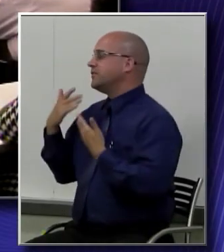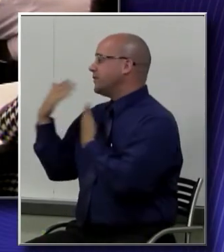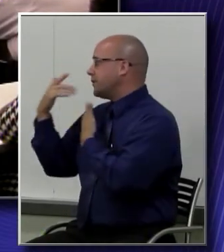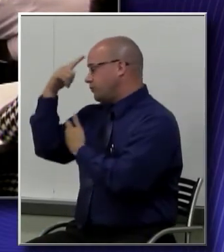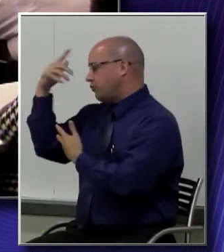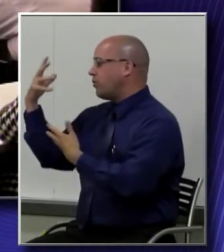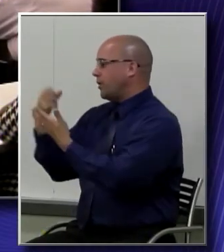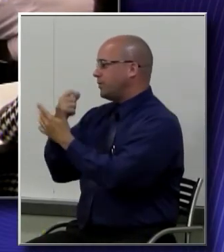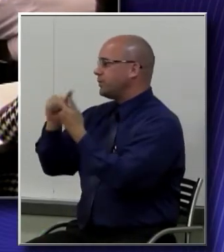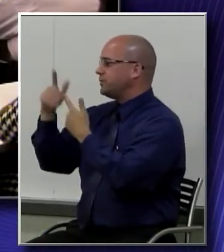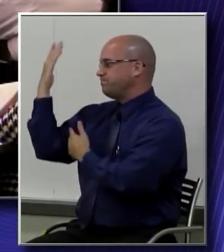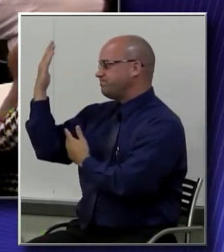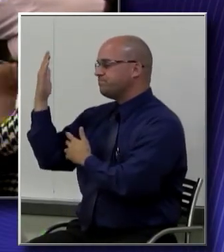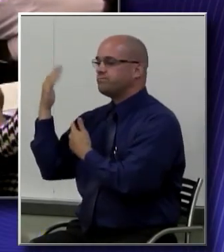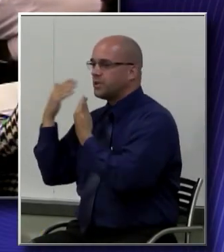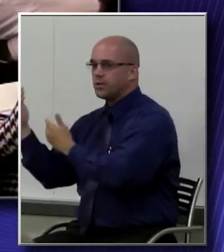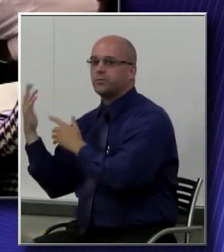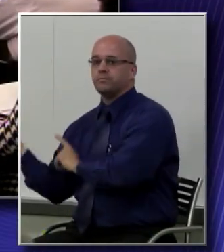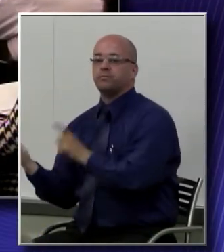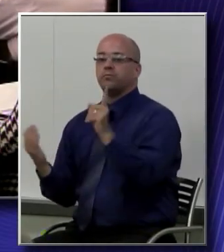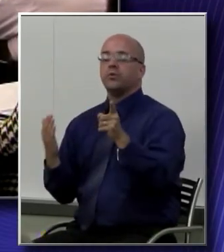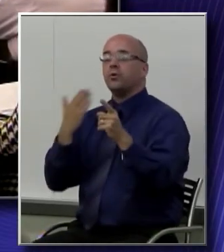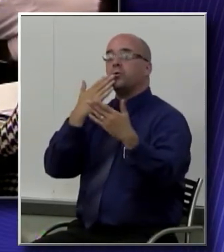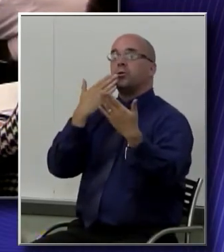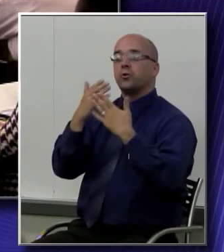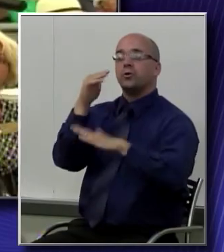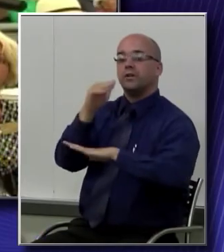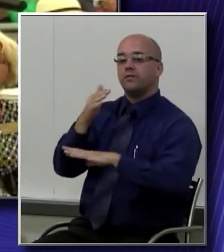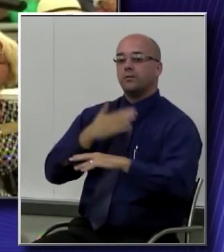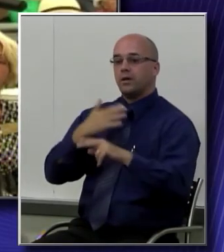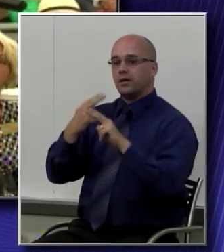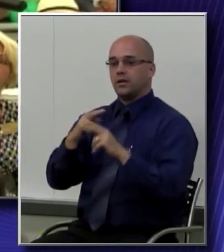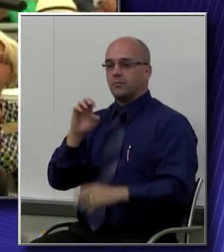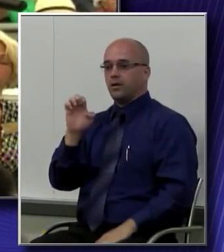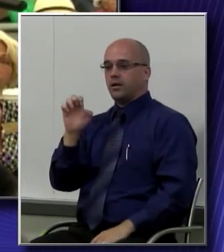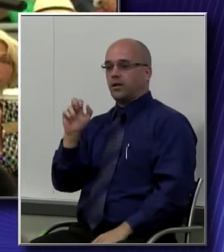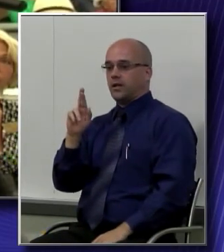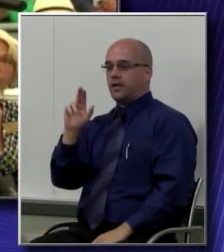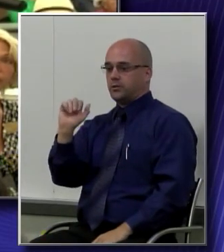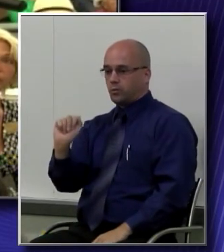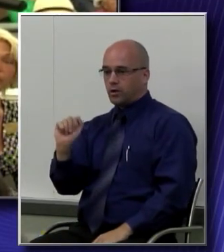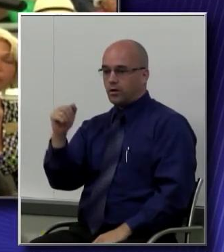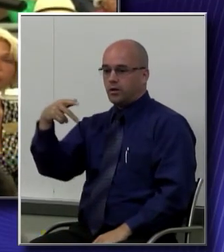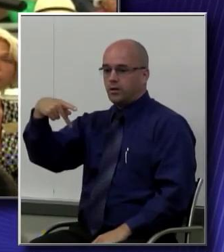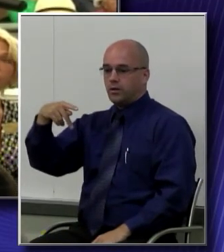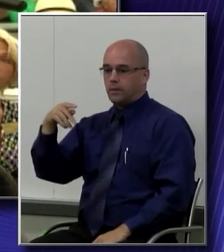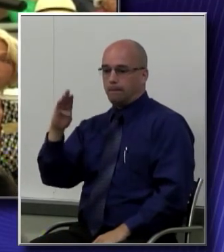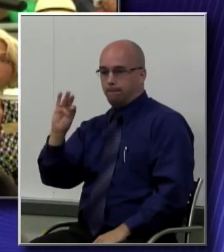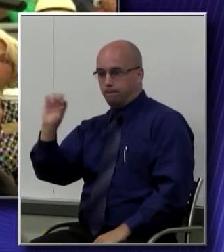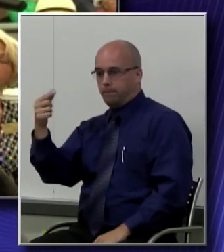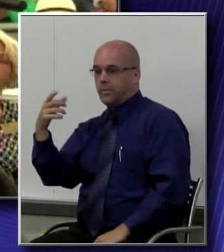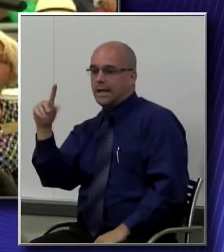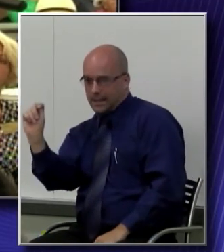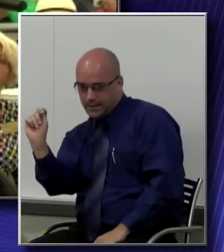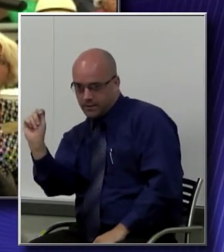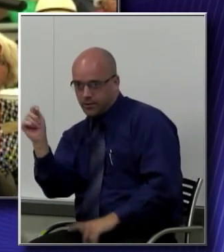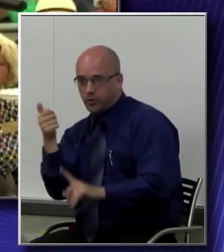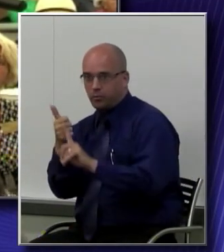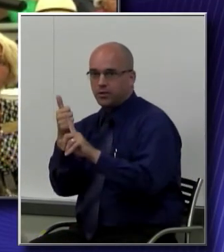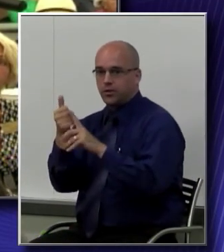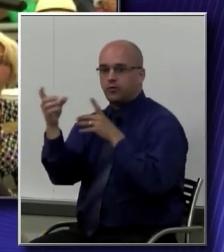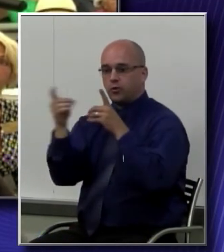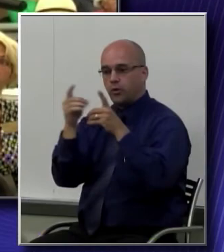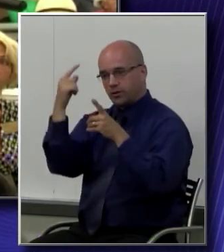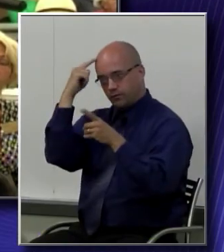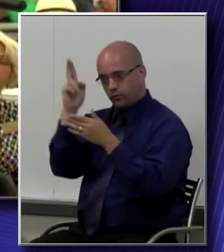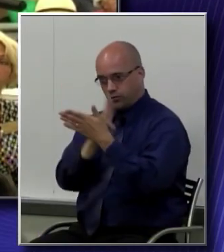Thank you. Good evening, everyone. My name is Ezra Pickett. I currently serve as the Director of University Affairs for this